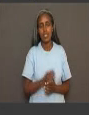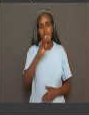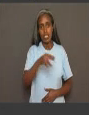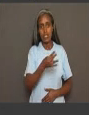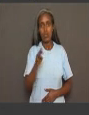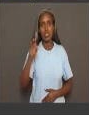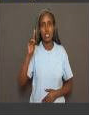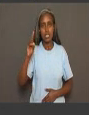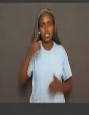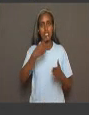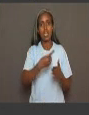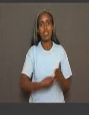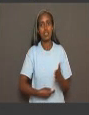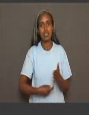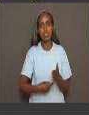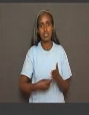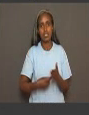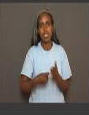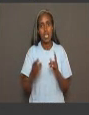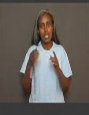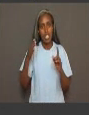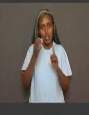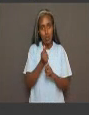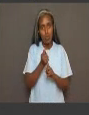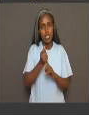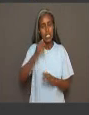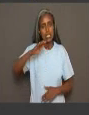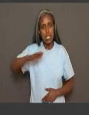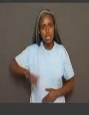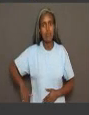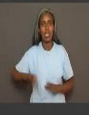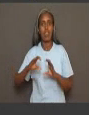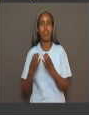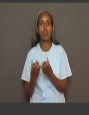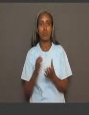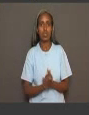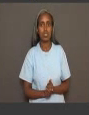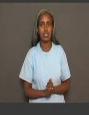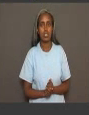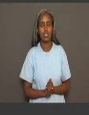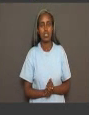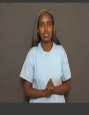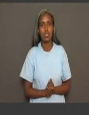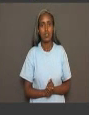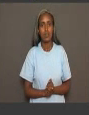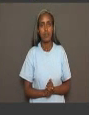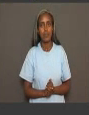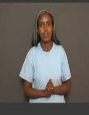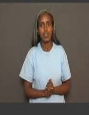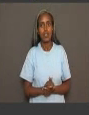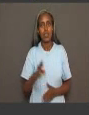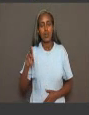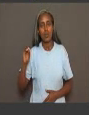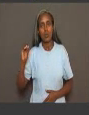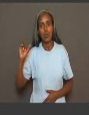Schedule D taxes include the remaining categories, such as